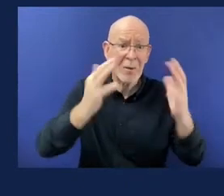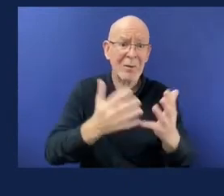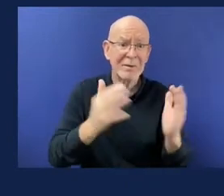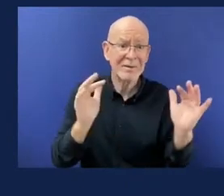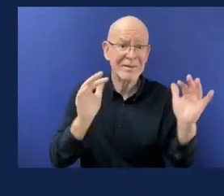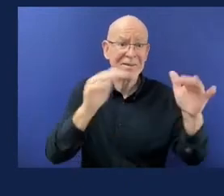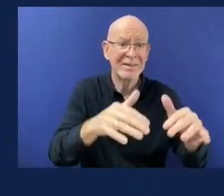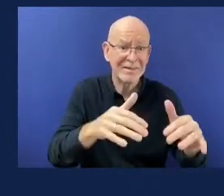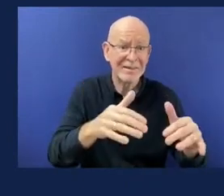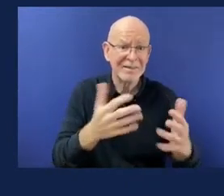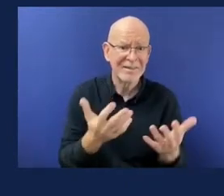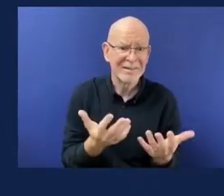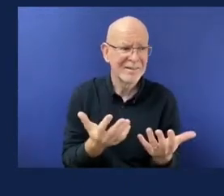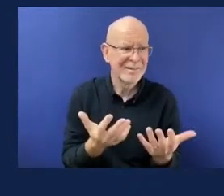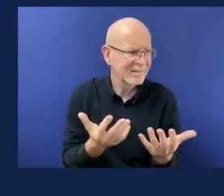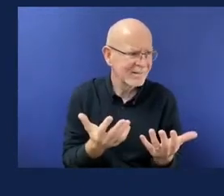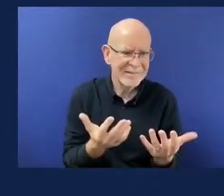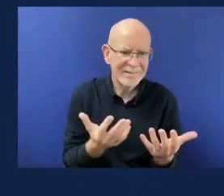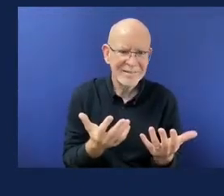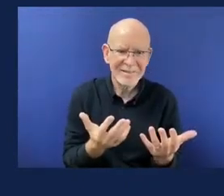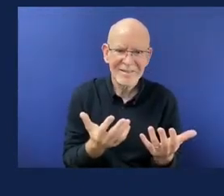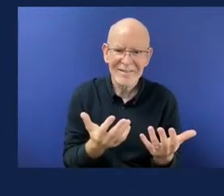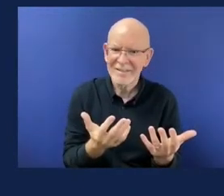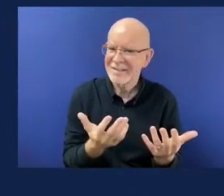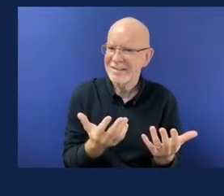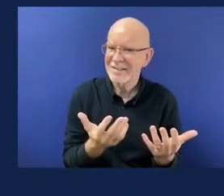If we could move to the next slide, please.